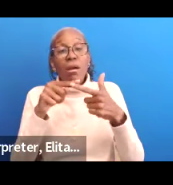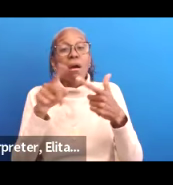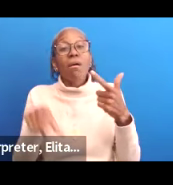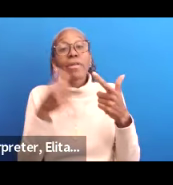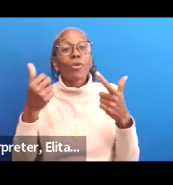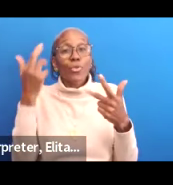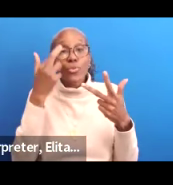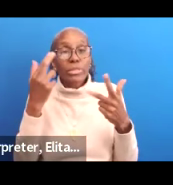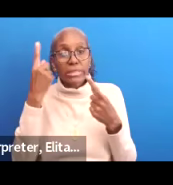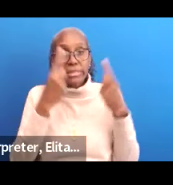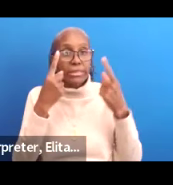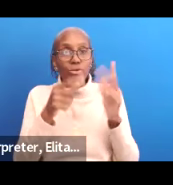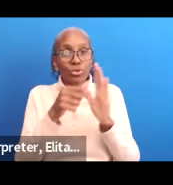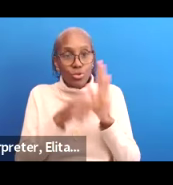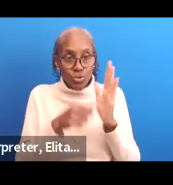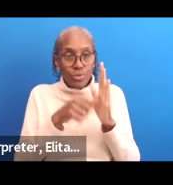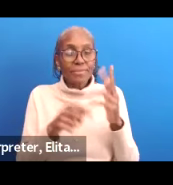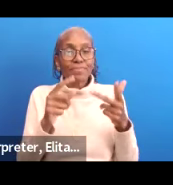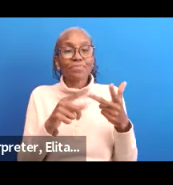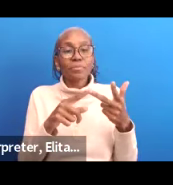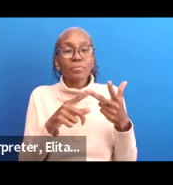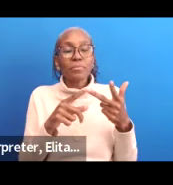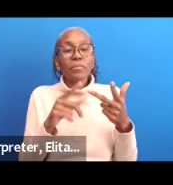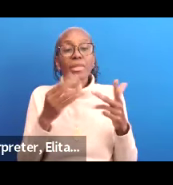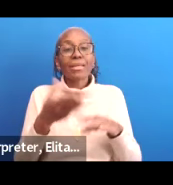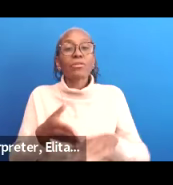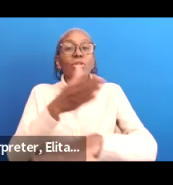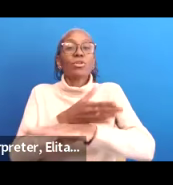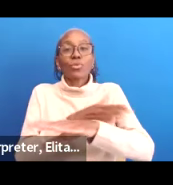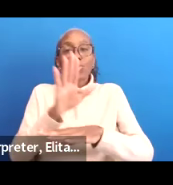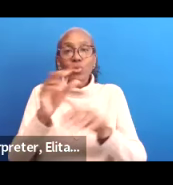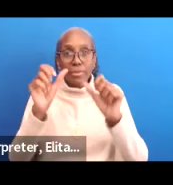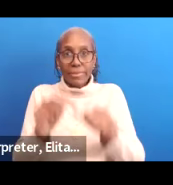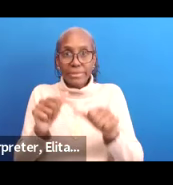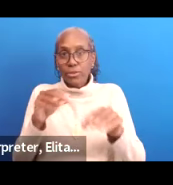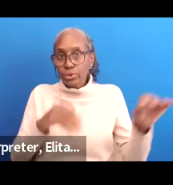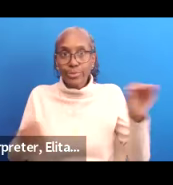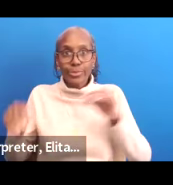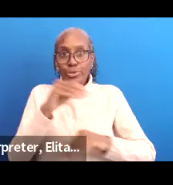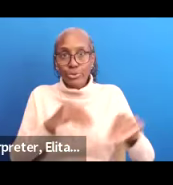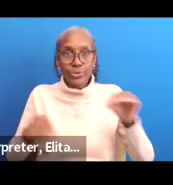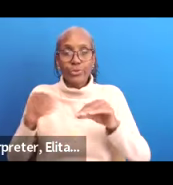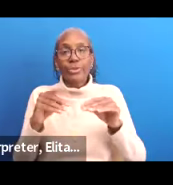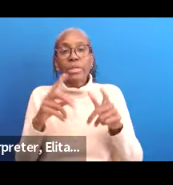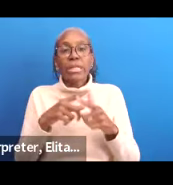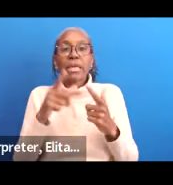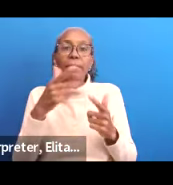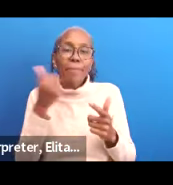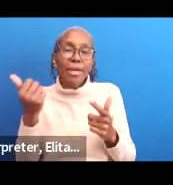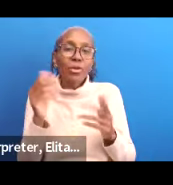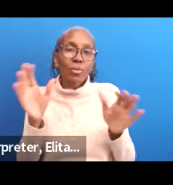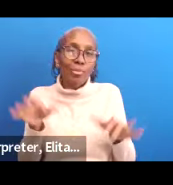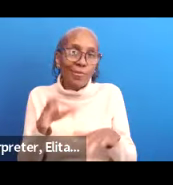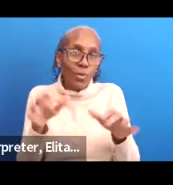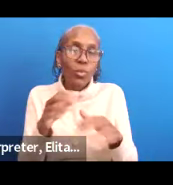to consider surgery is to increase your mobility so that you can better perform